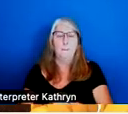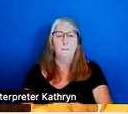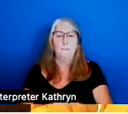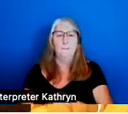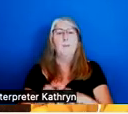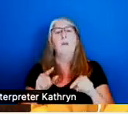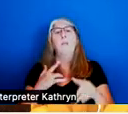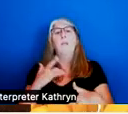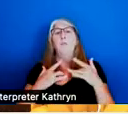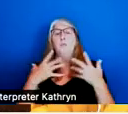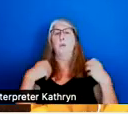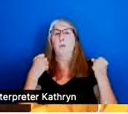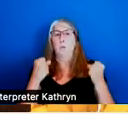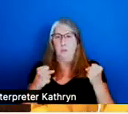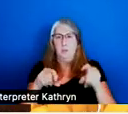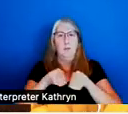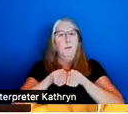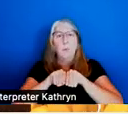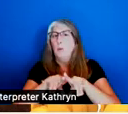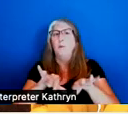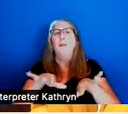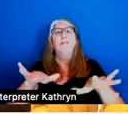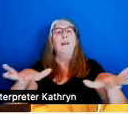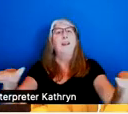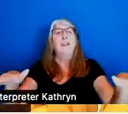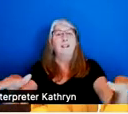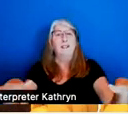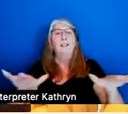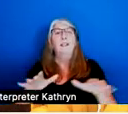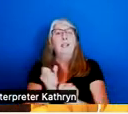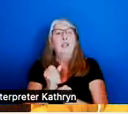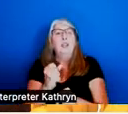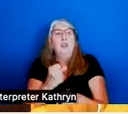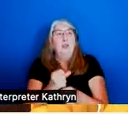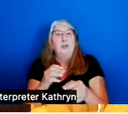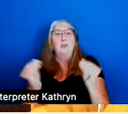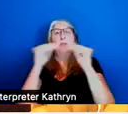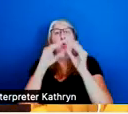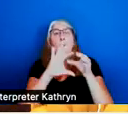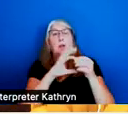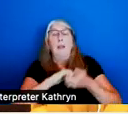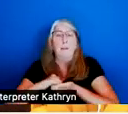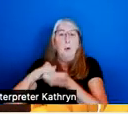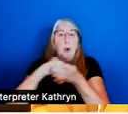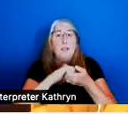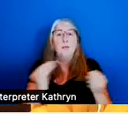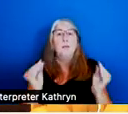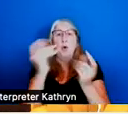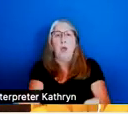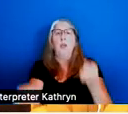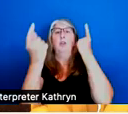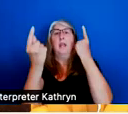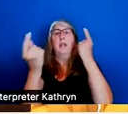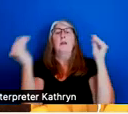This joy and wellness has a ripple effect. It creates more collaboration, greater understanding of each other, and greater